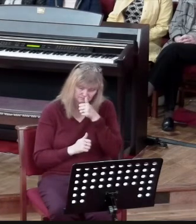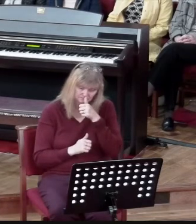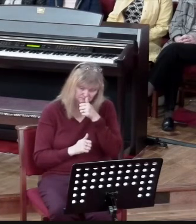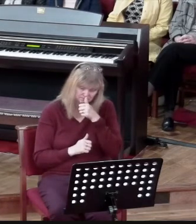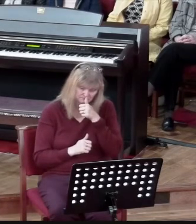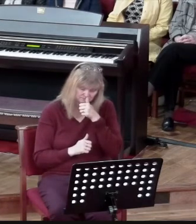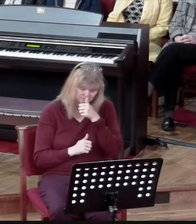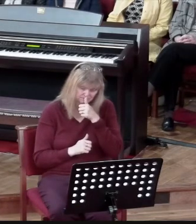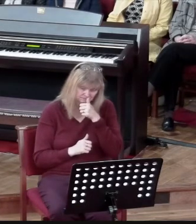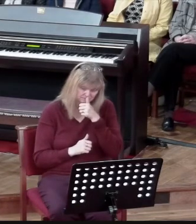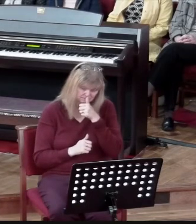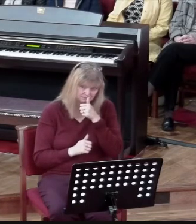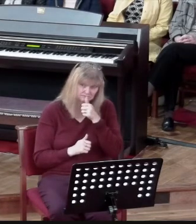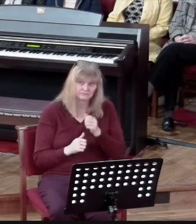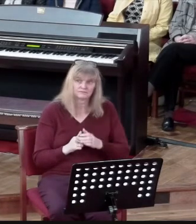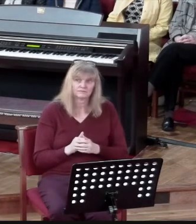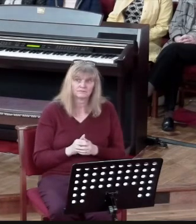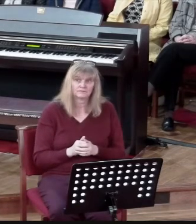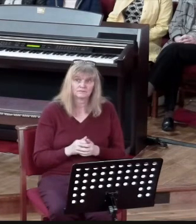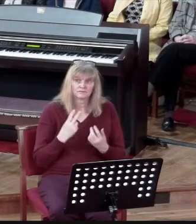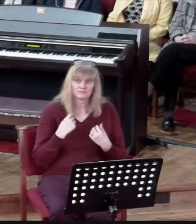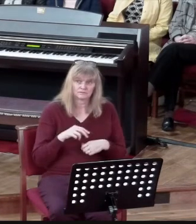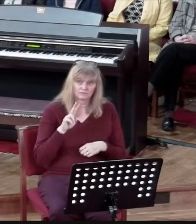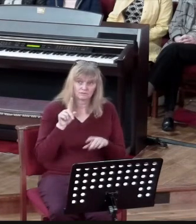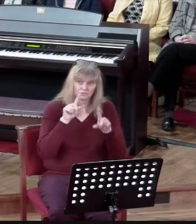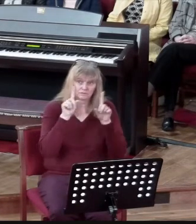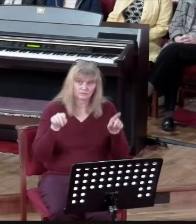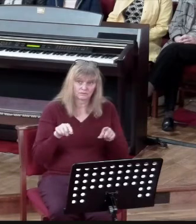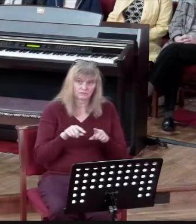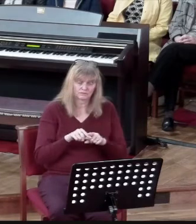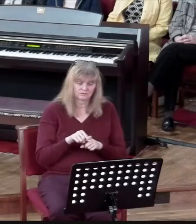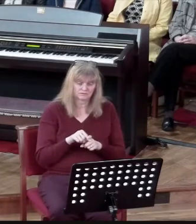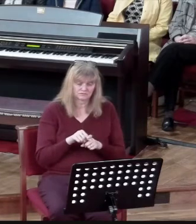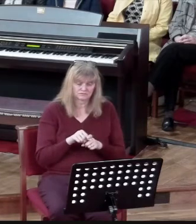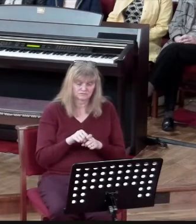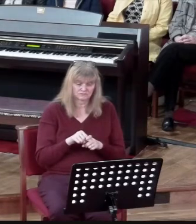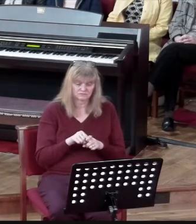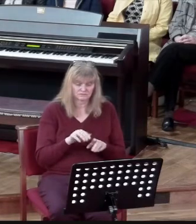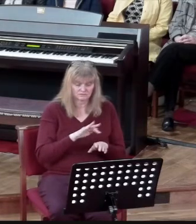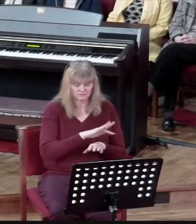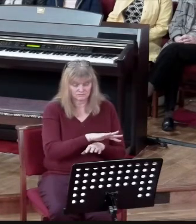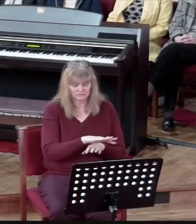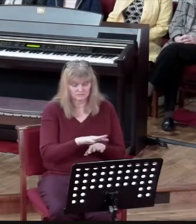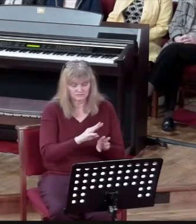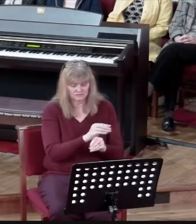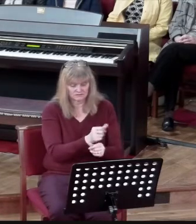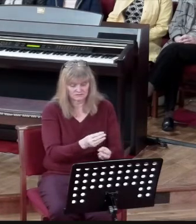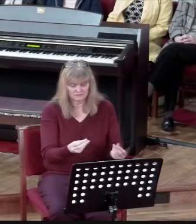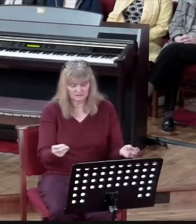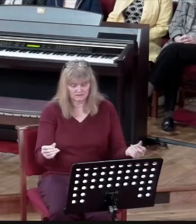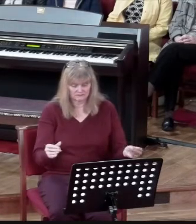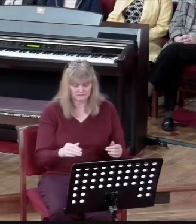This is a marvelous picture. Jesus on the shore with his disciples, and you know, they were a motley